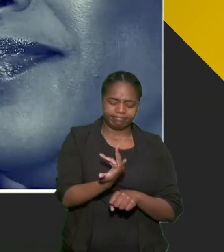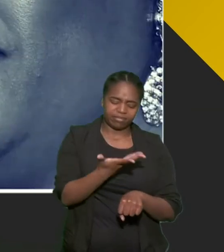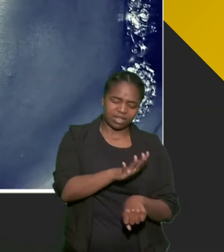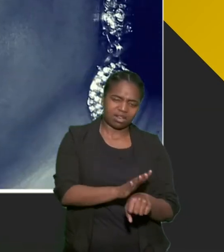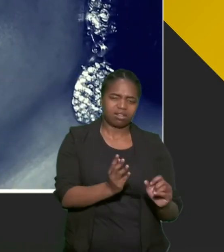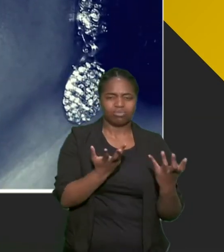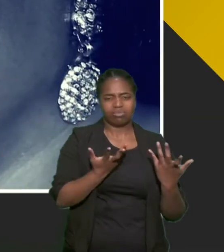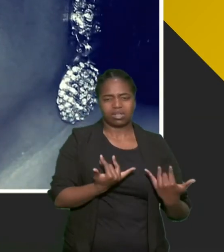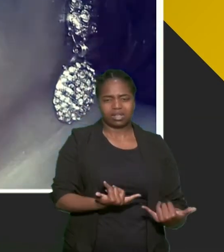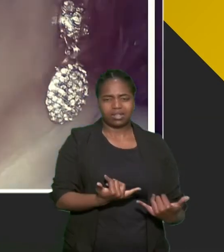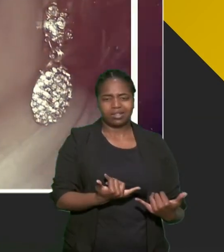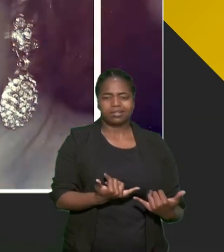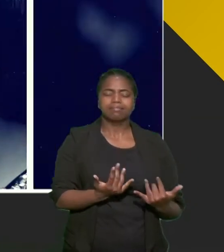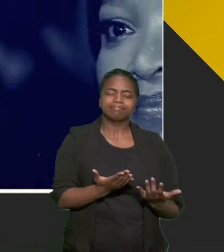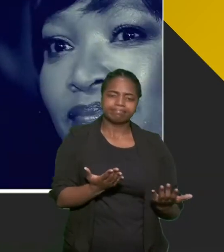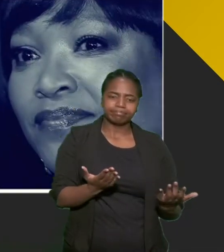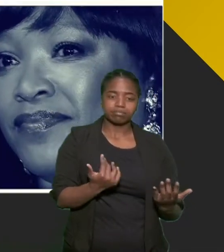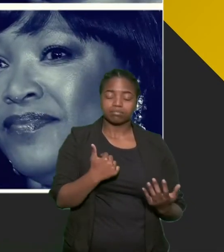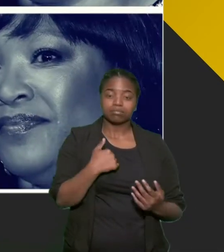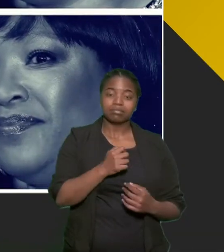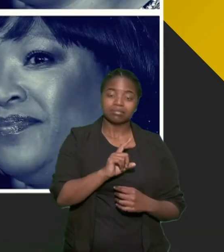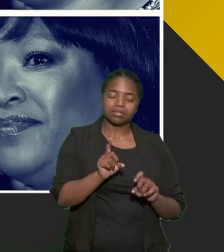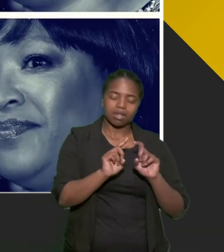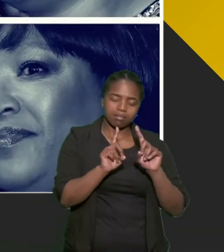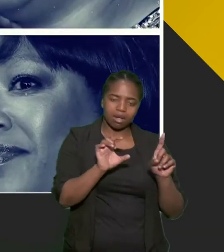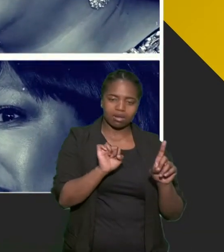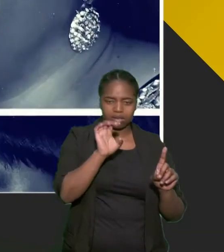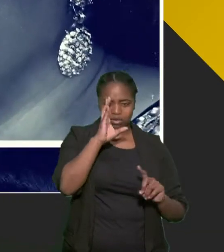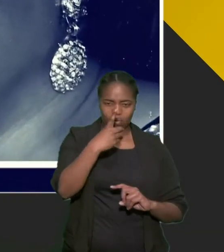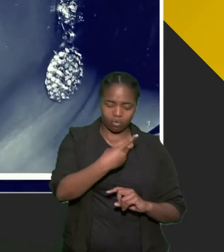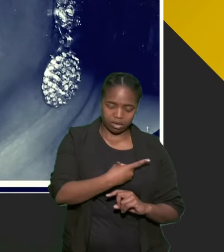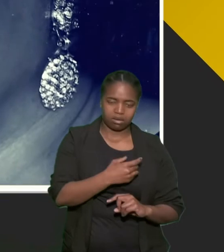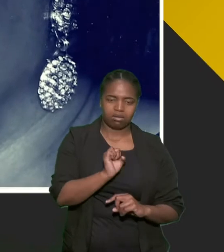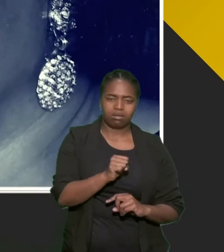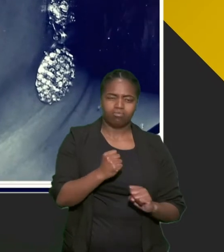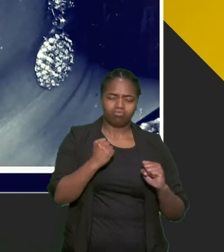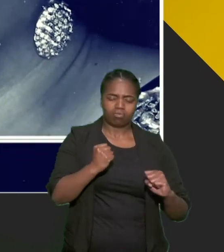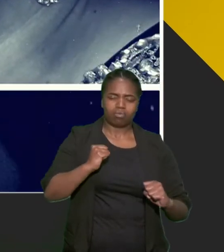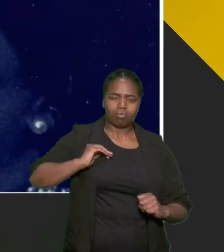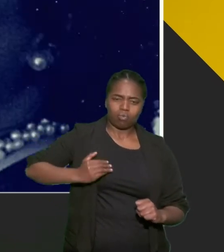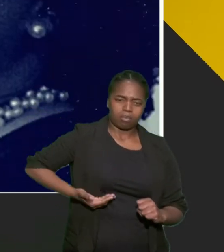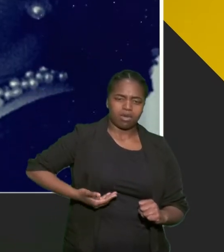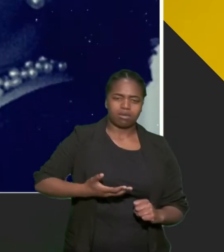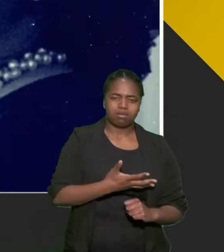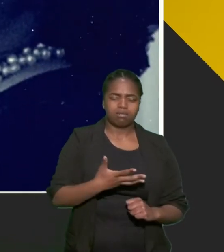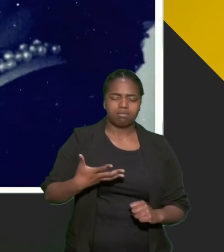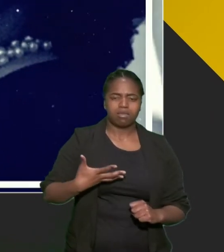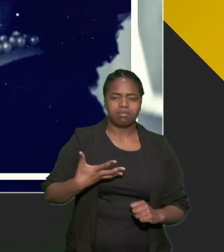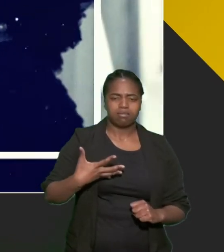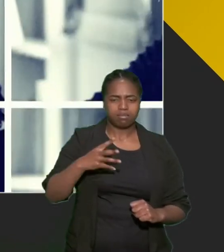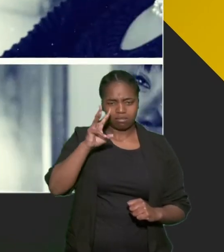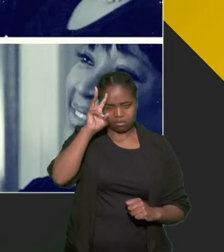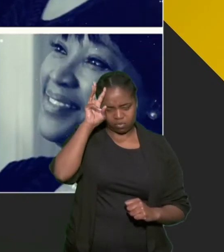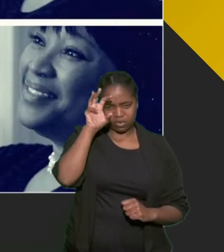ukuthi ngempela usekahambile. Not just that, but of course the daughter of naye ke umam naye